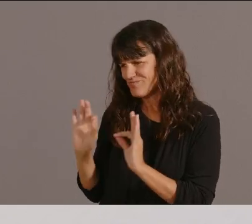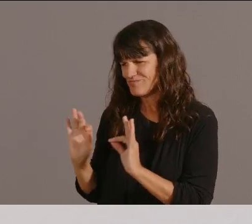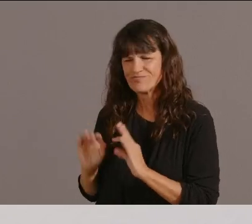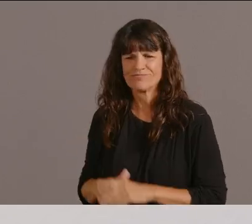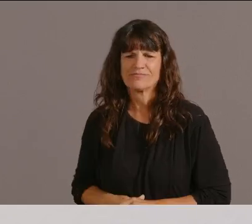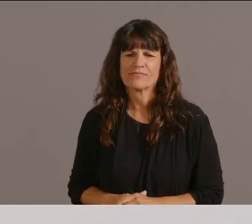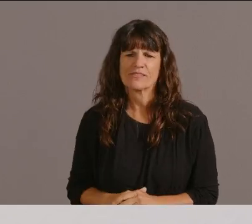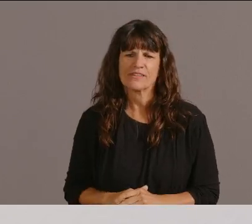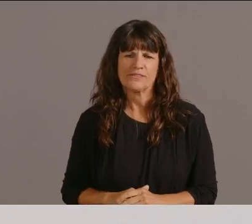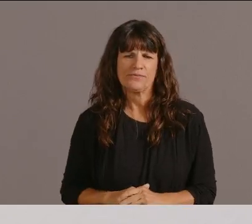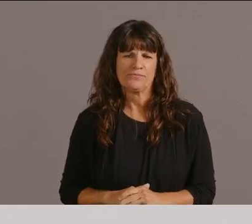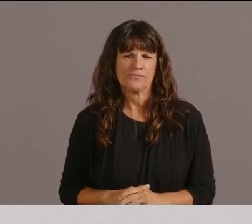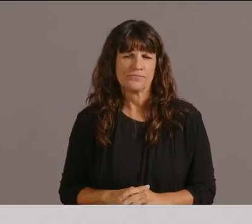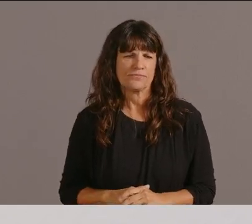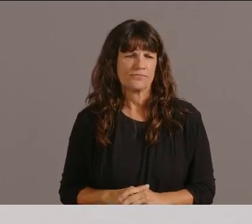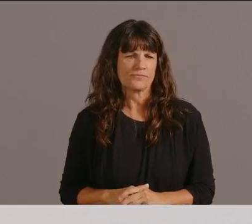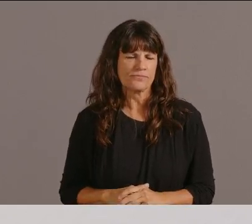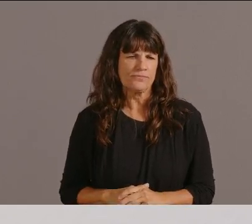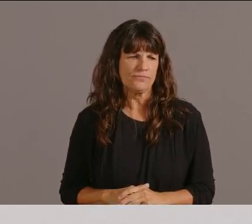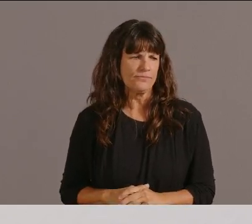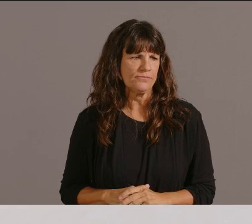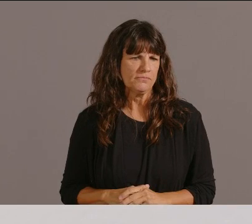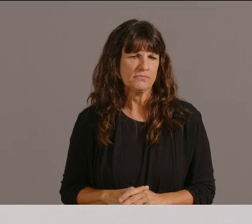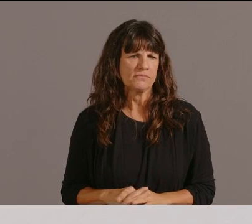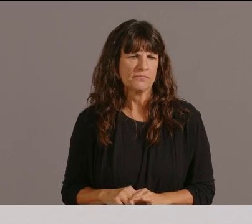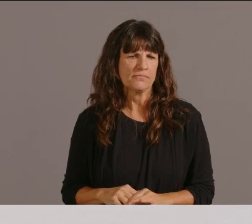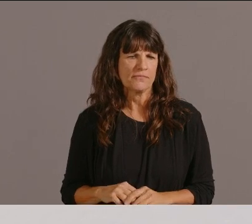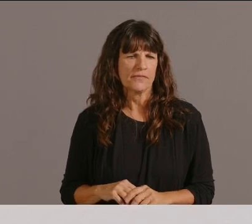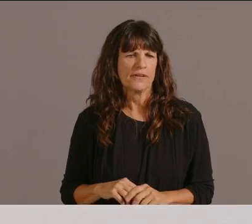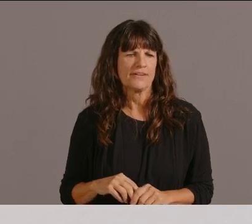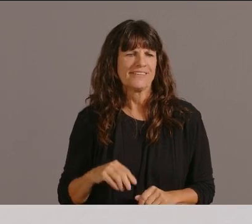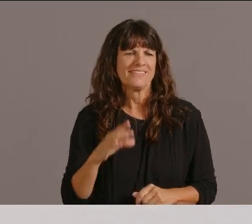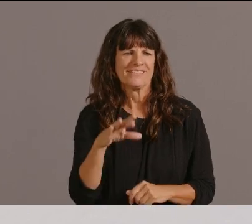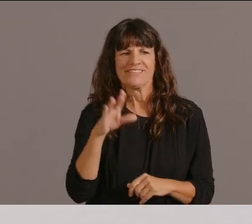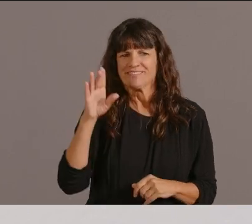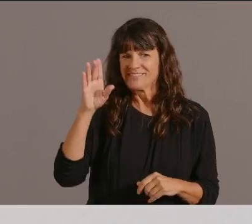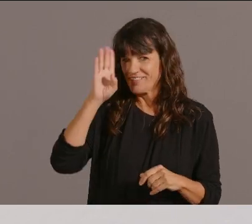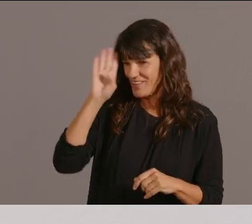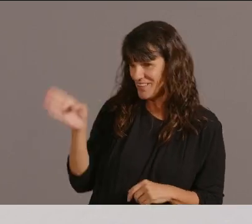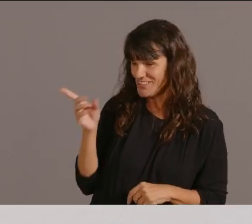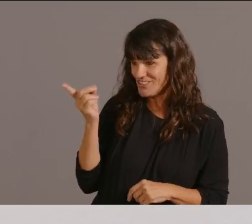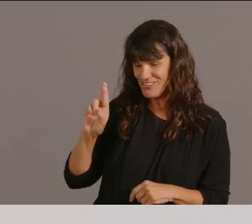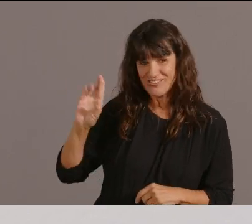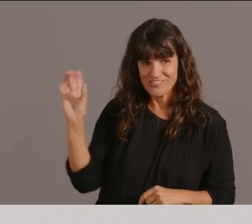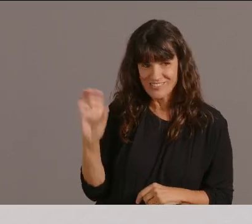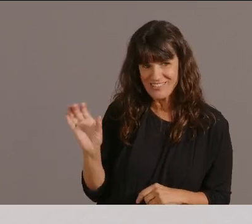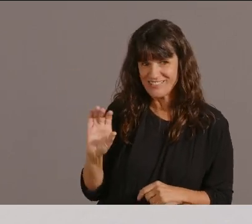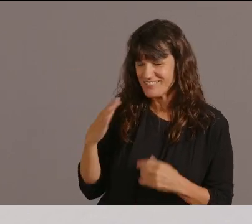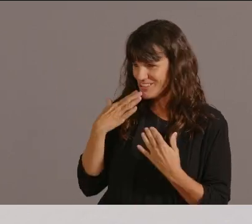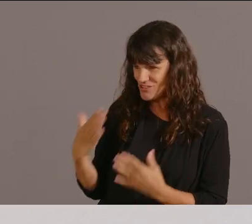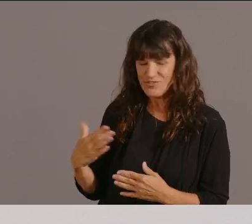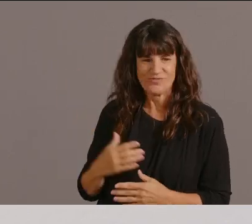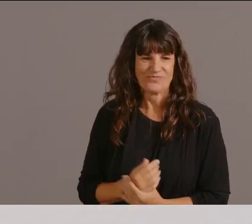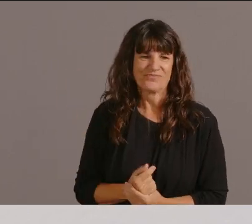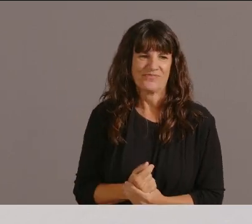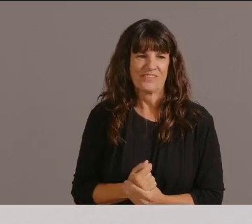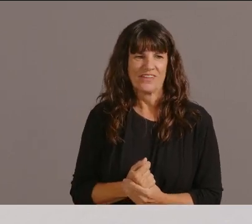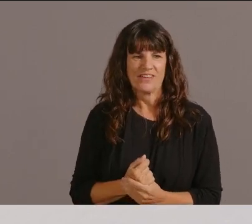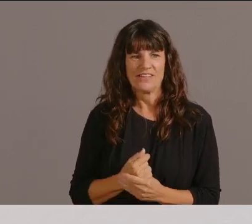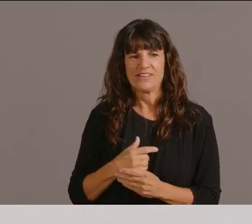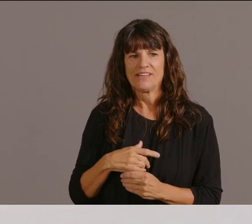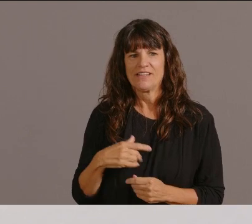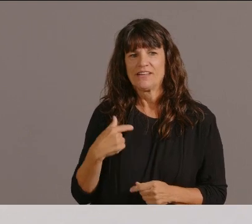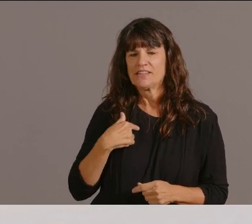Tucson. Hello. Hi, Dr. Chris. Hi. Thanks for meeting with us. So my